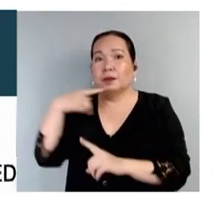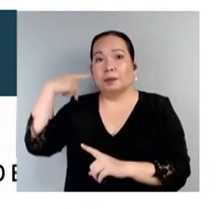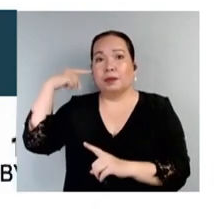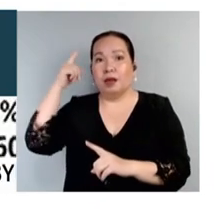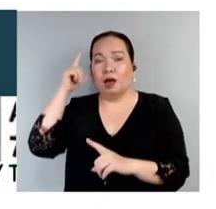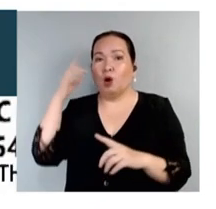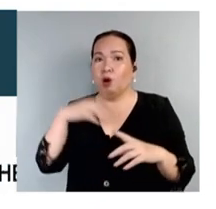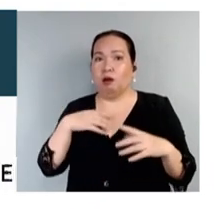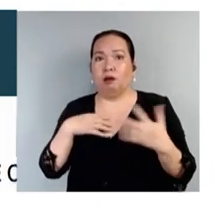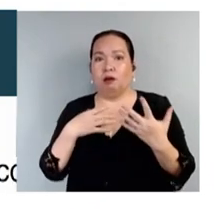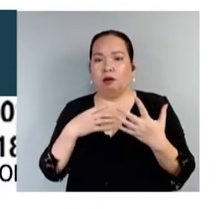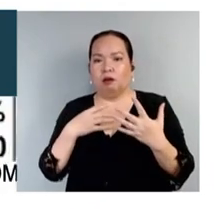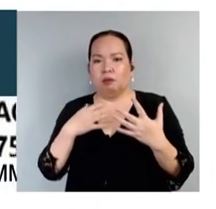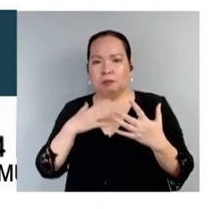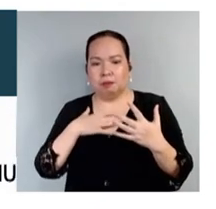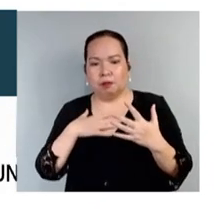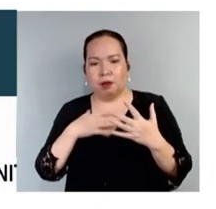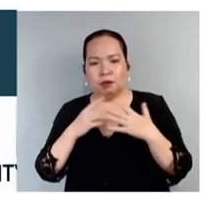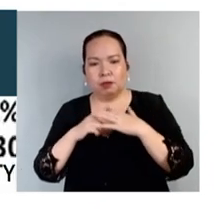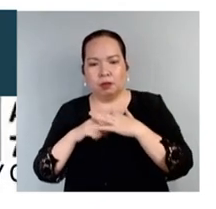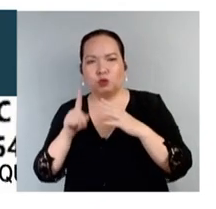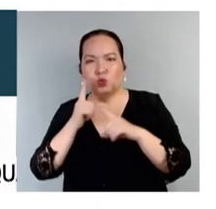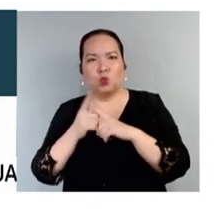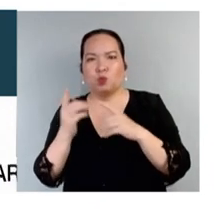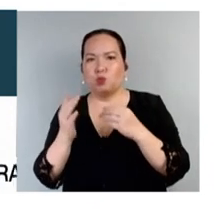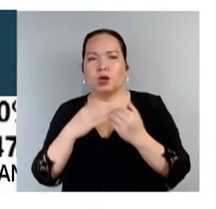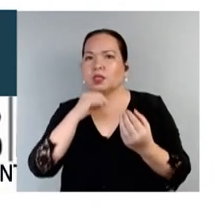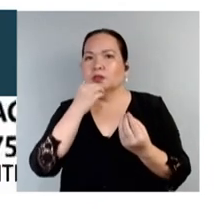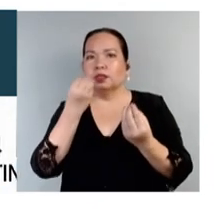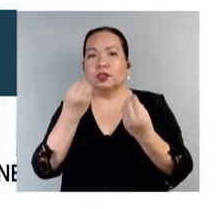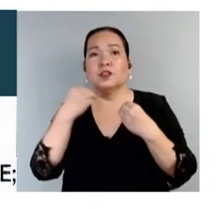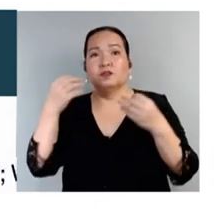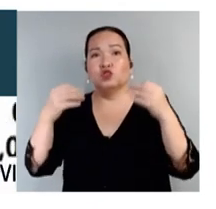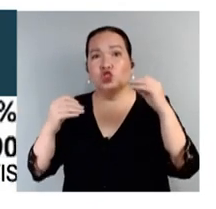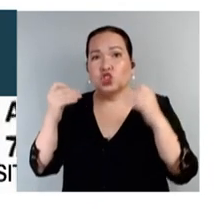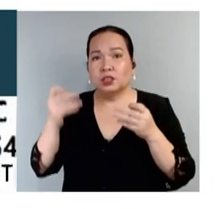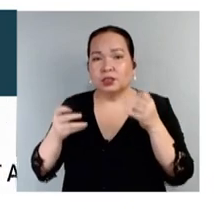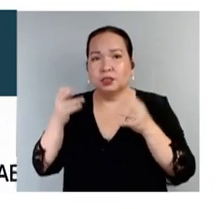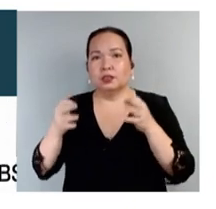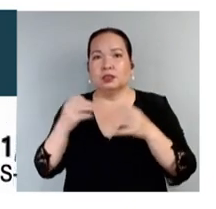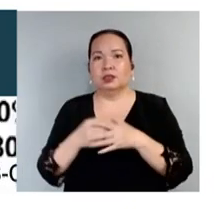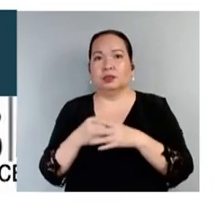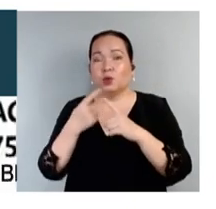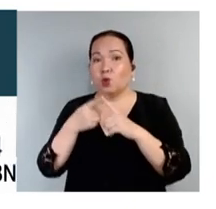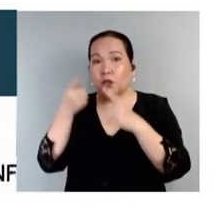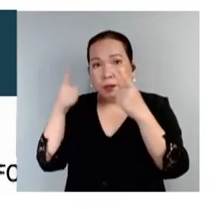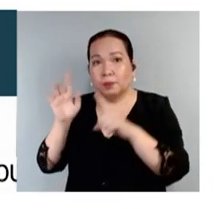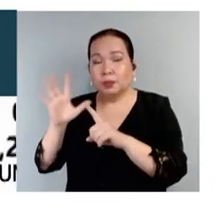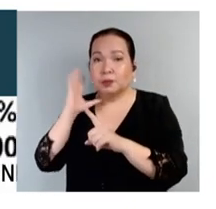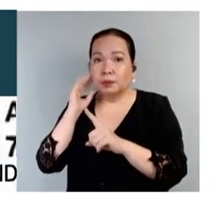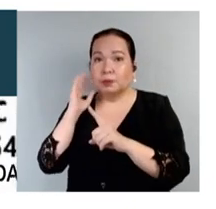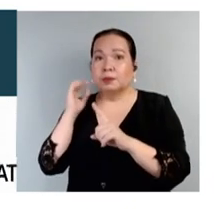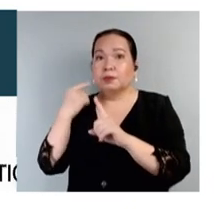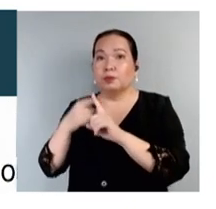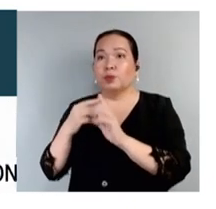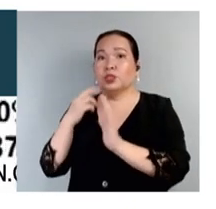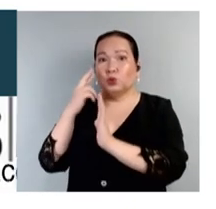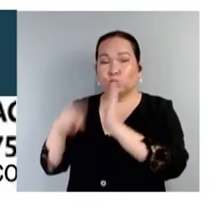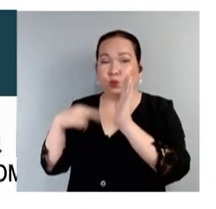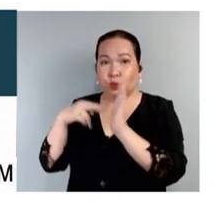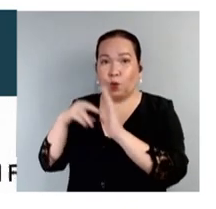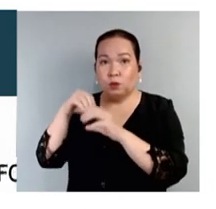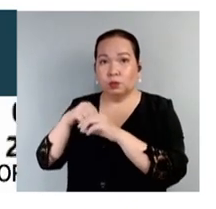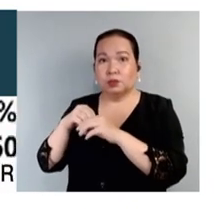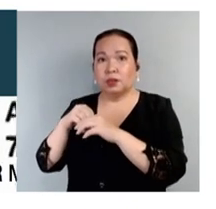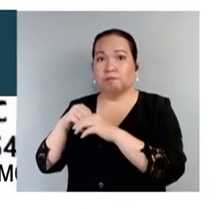of injustice. And because of what happened to him and also because of his role in the justice system, how do you